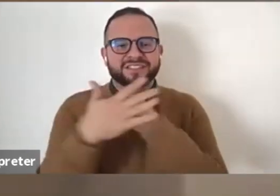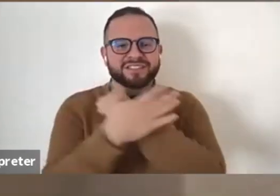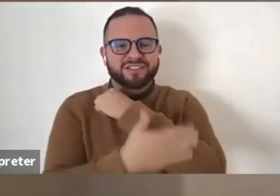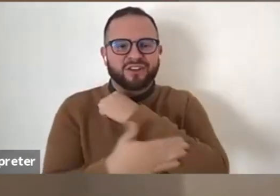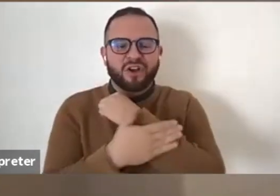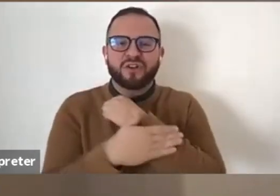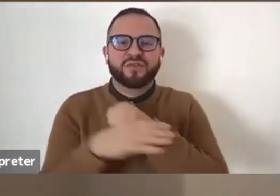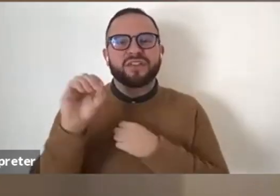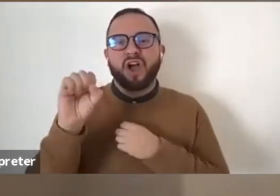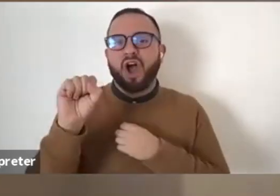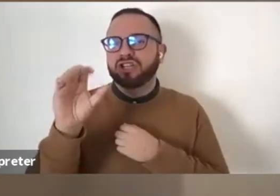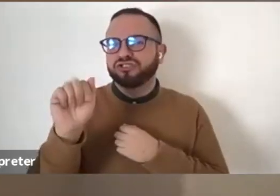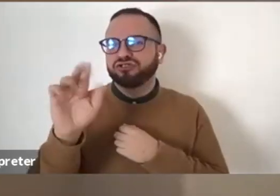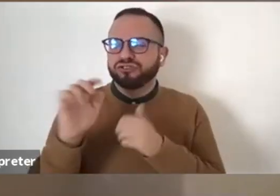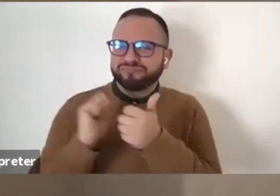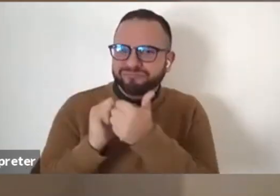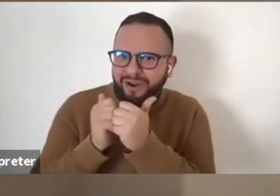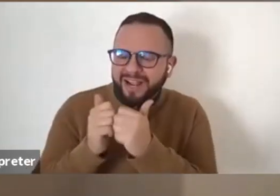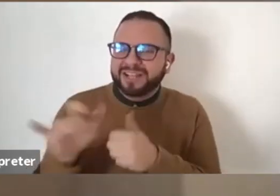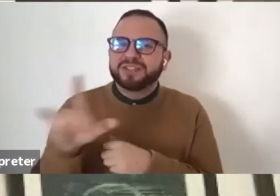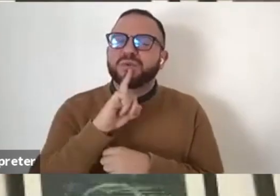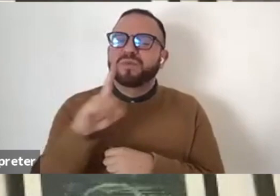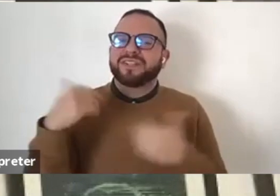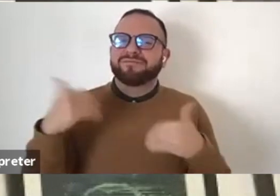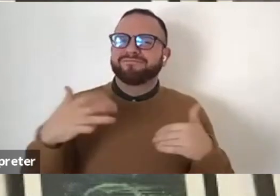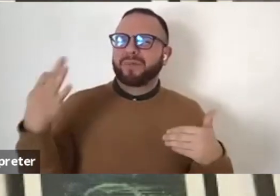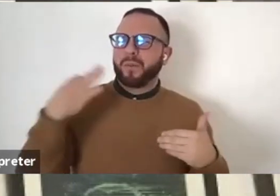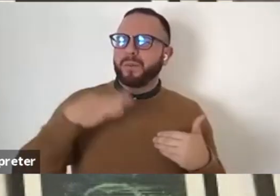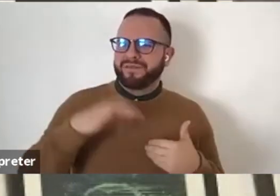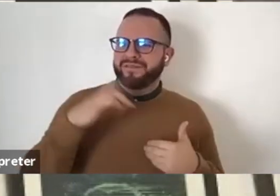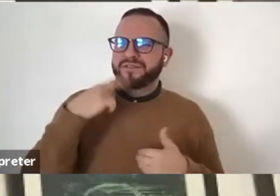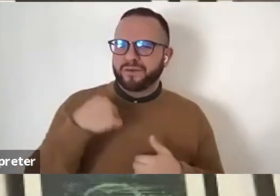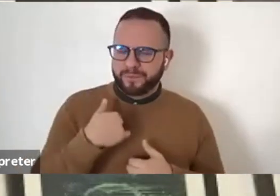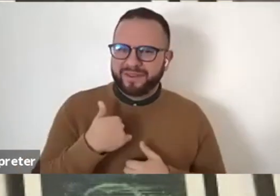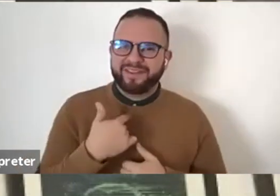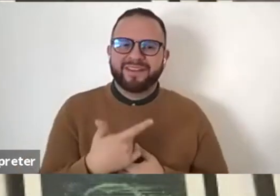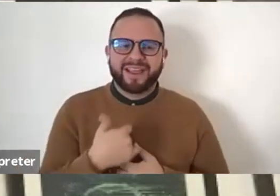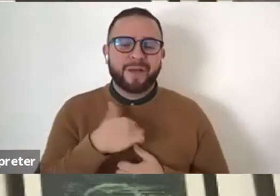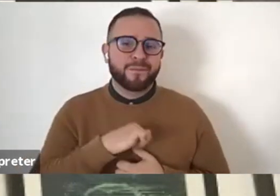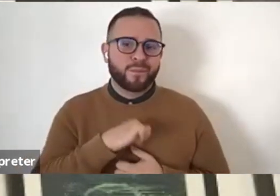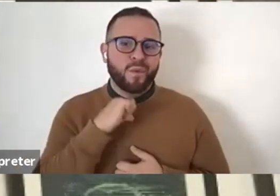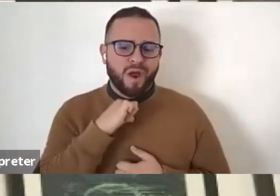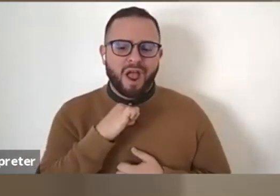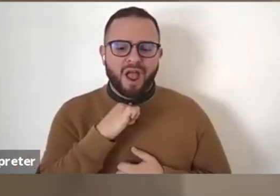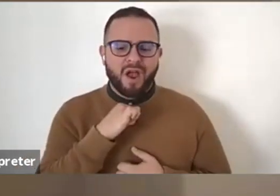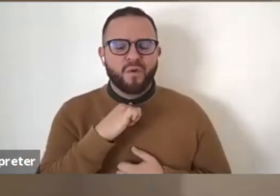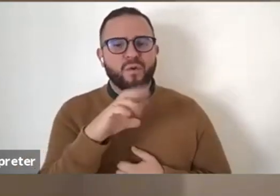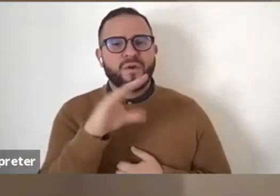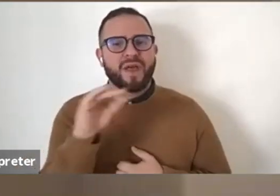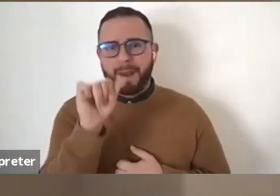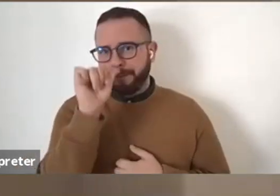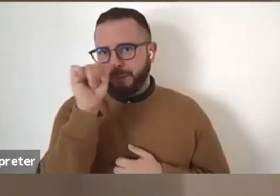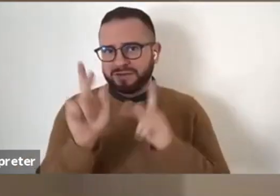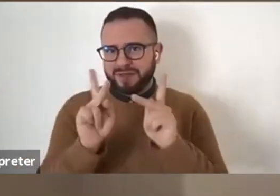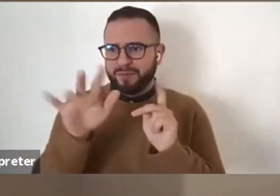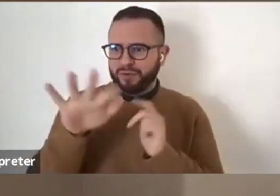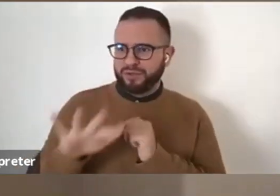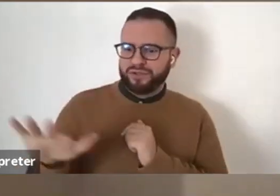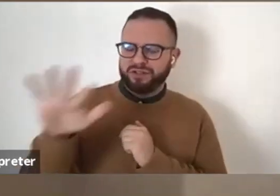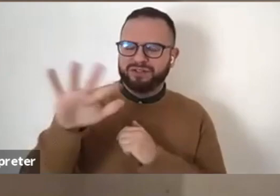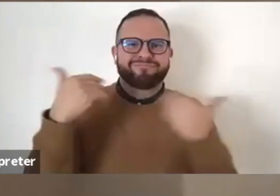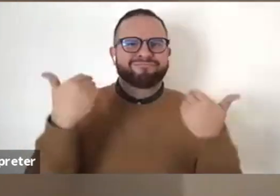race. So this is really a privilege, and I'm very proud. And Polish people, they are really